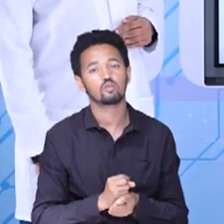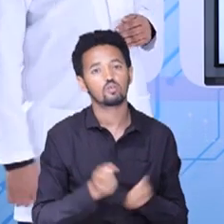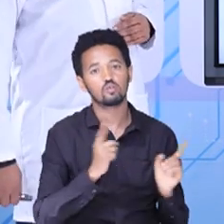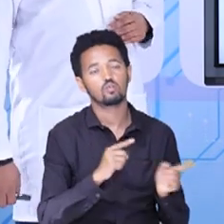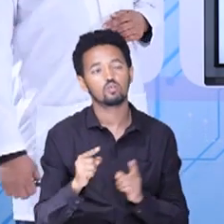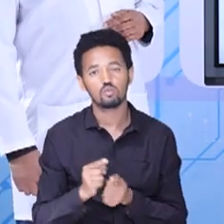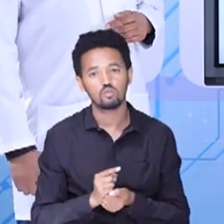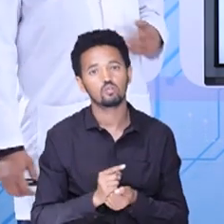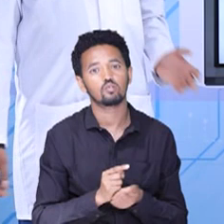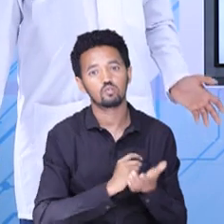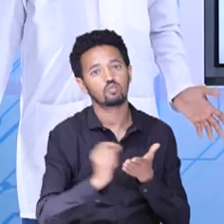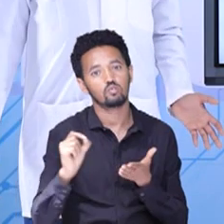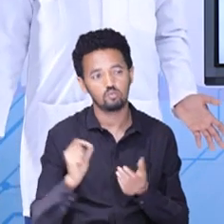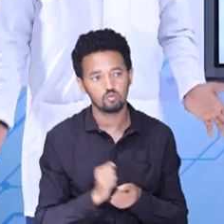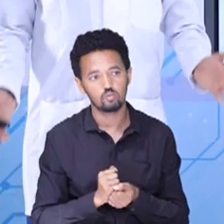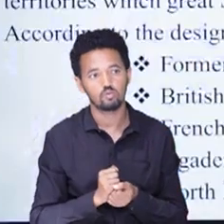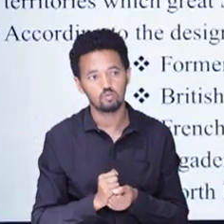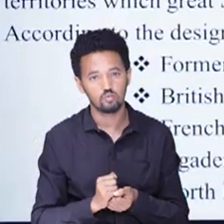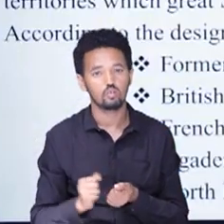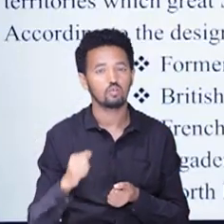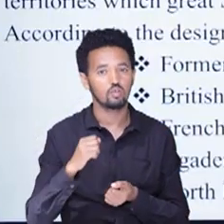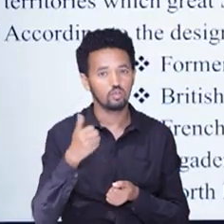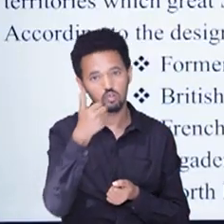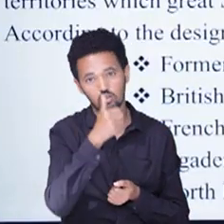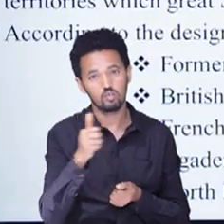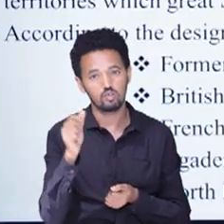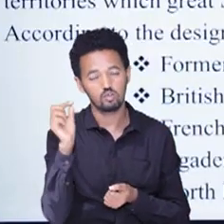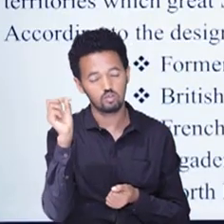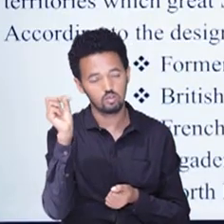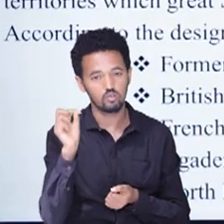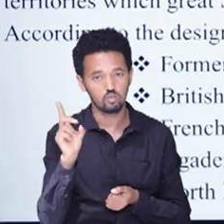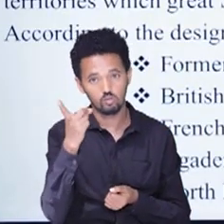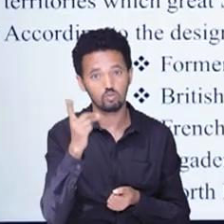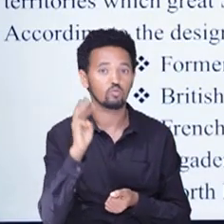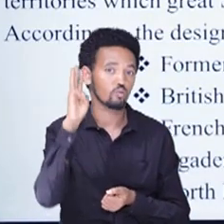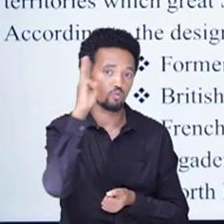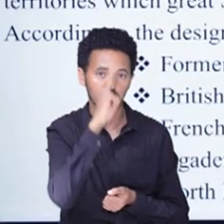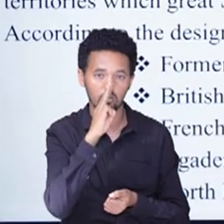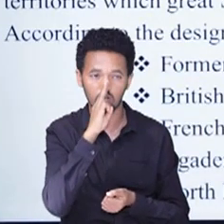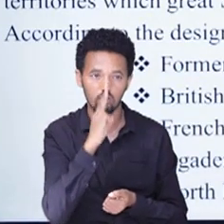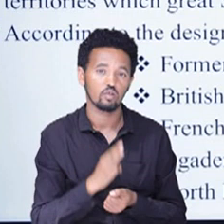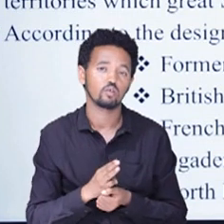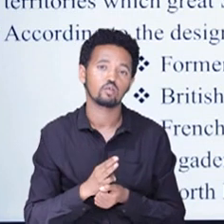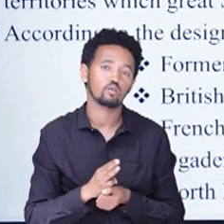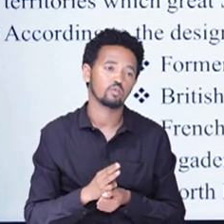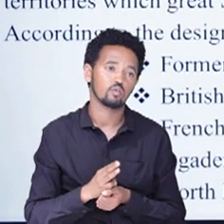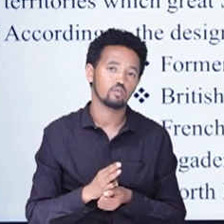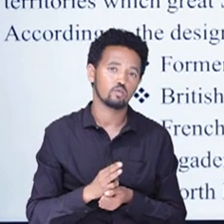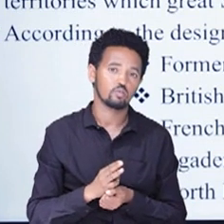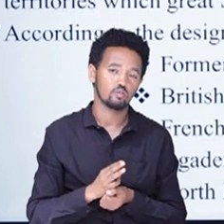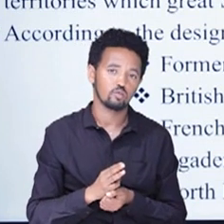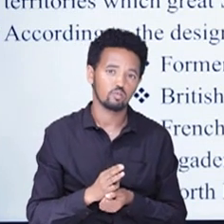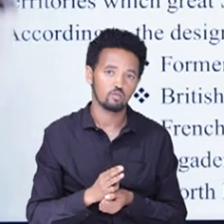1974. The other one, the Etio-Somali conflict. On independence,